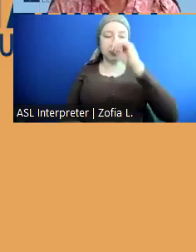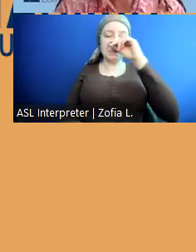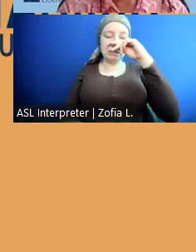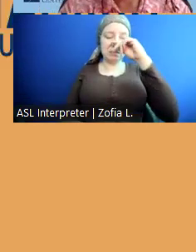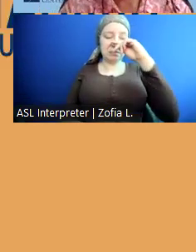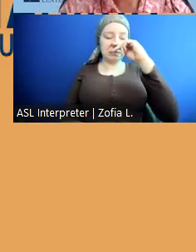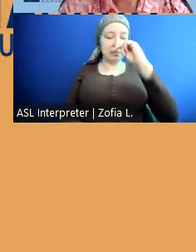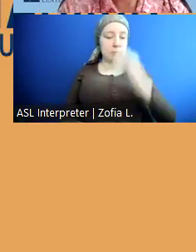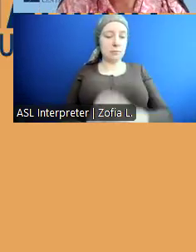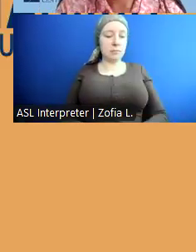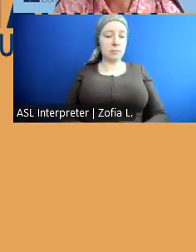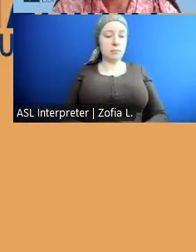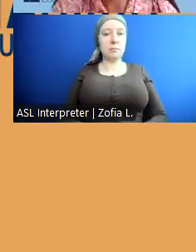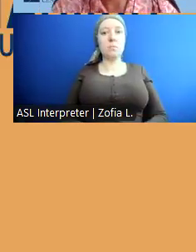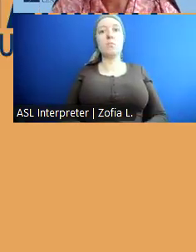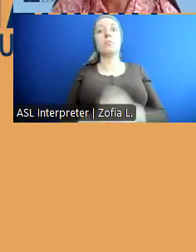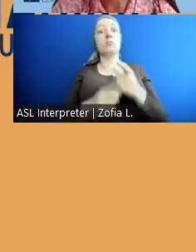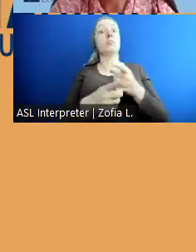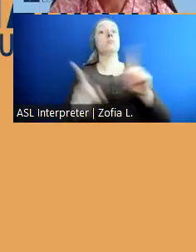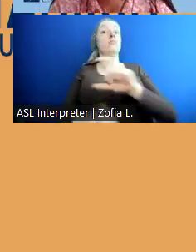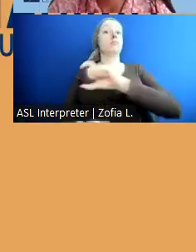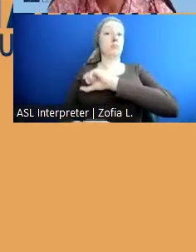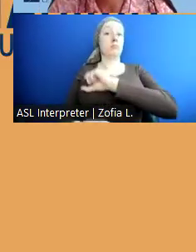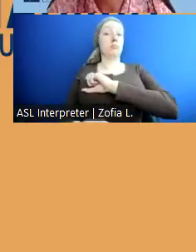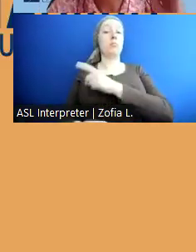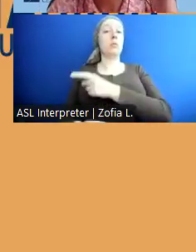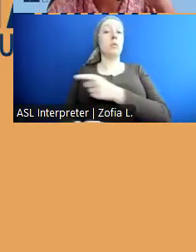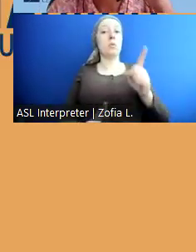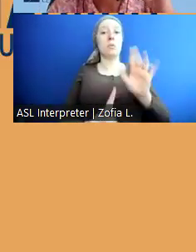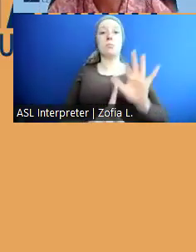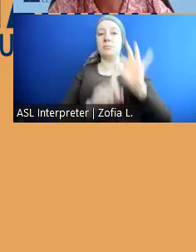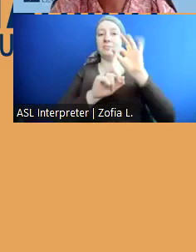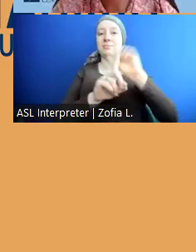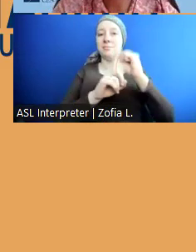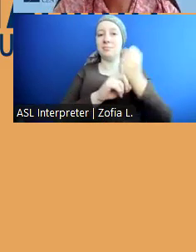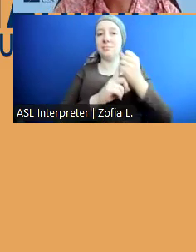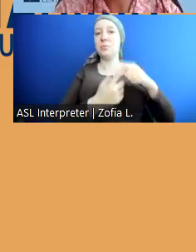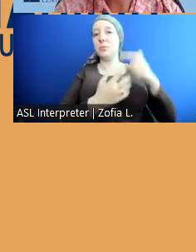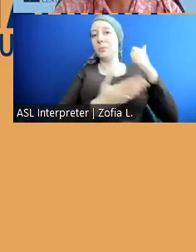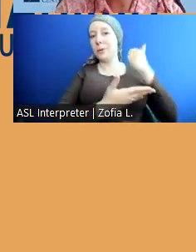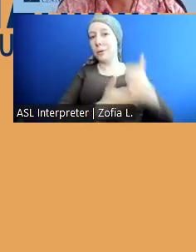As you know, law enforcement, you are in a unique position to help reduce